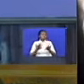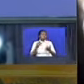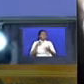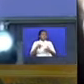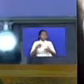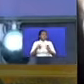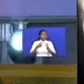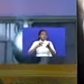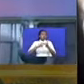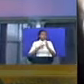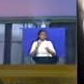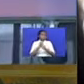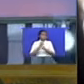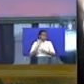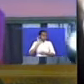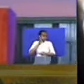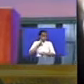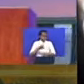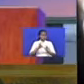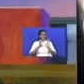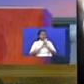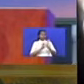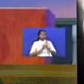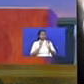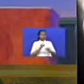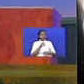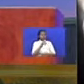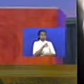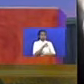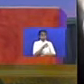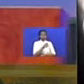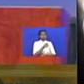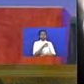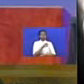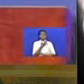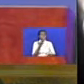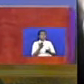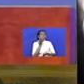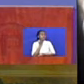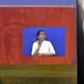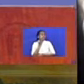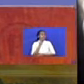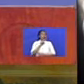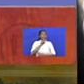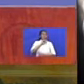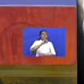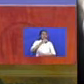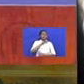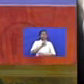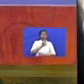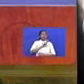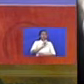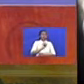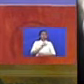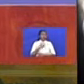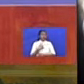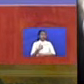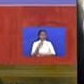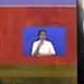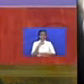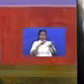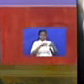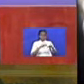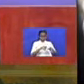if I want you to go to a supermarket after we are done, not now, but when we understand this vision, and I want us to agree